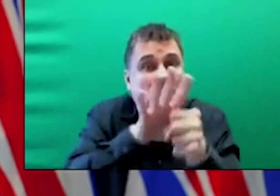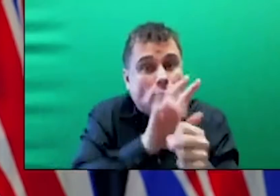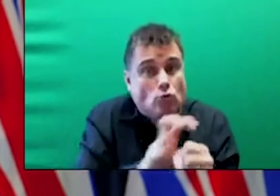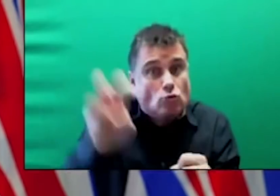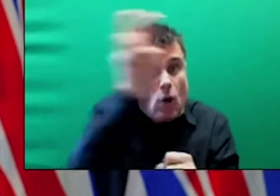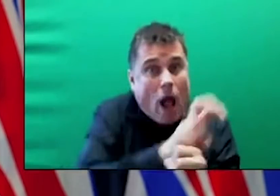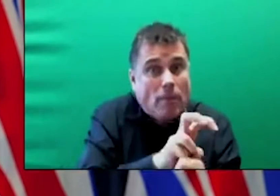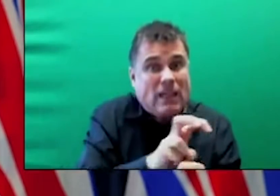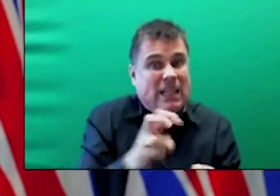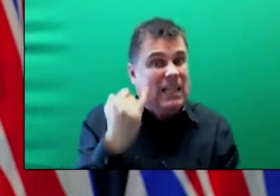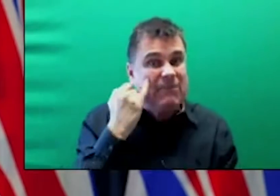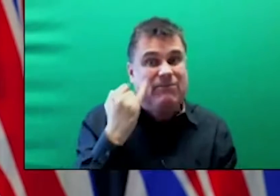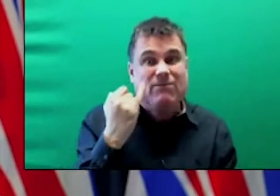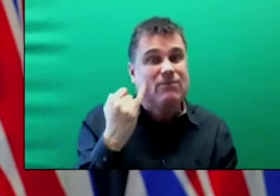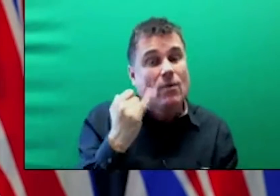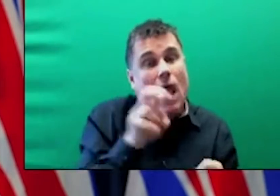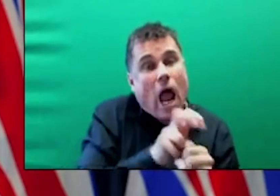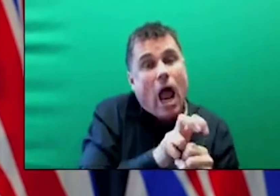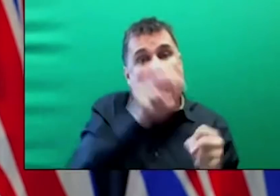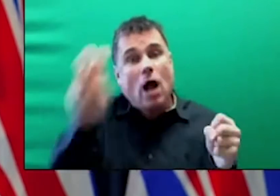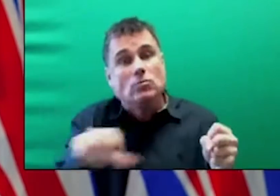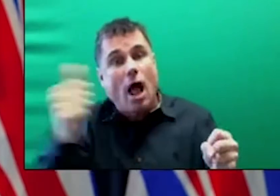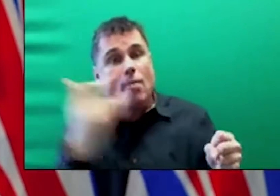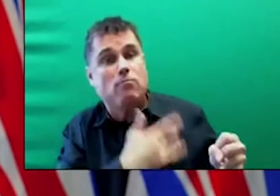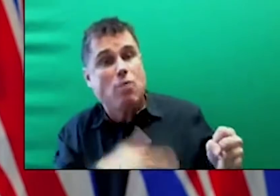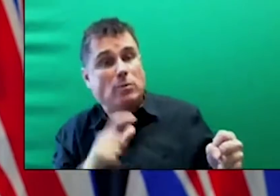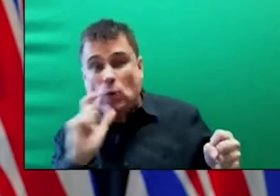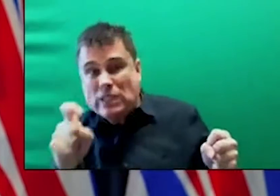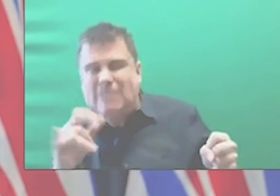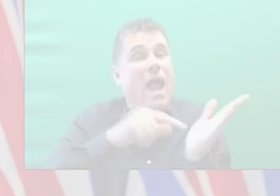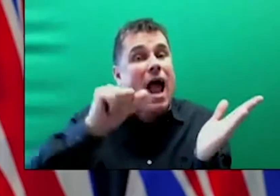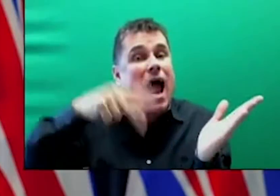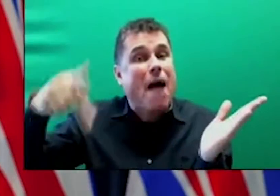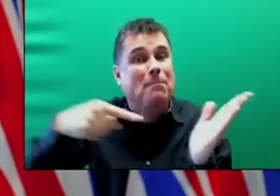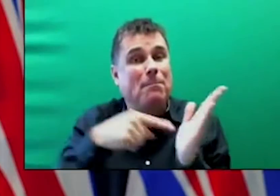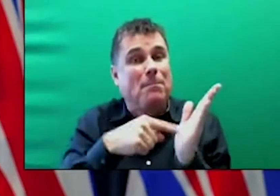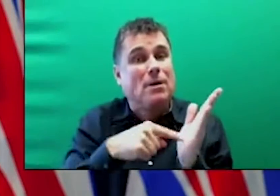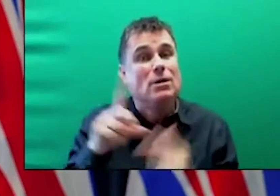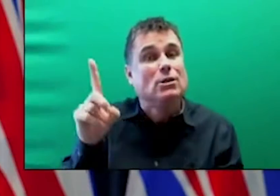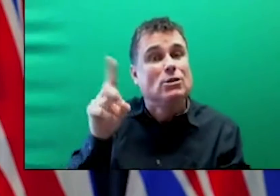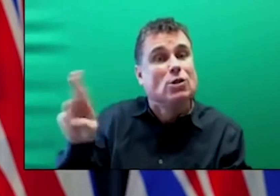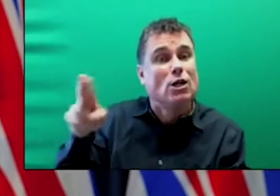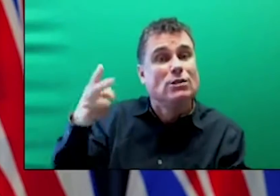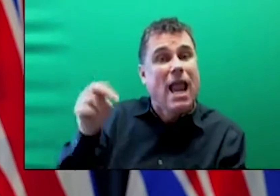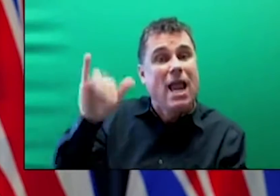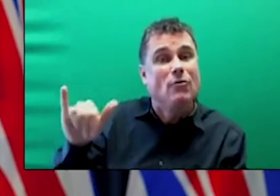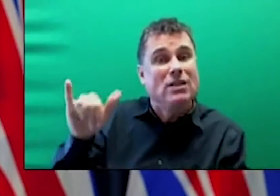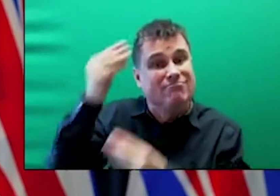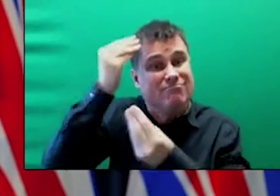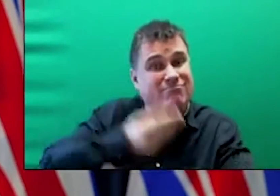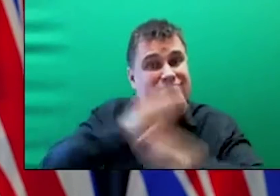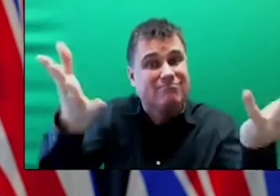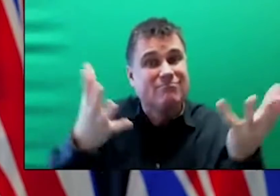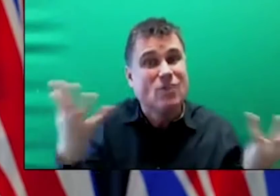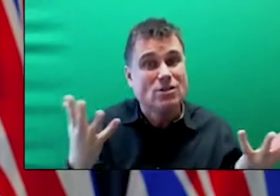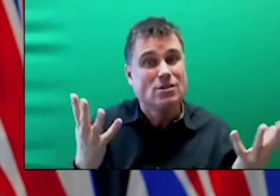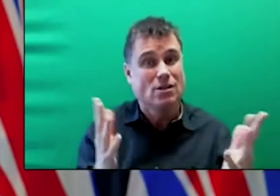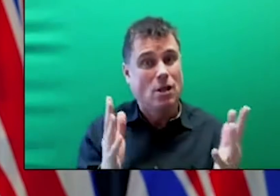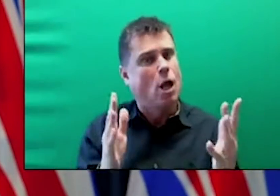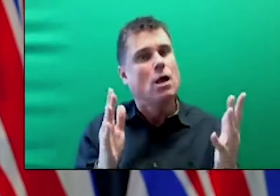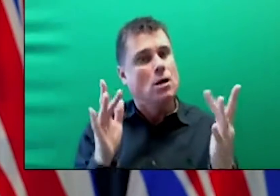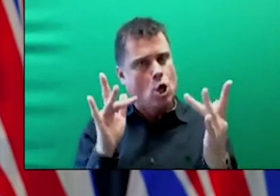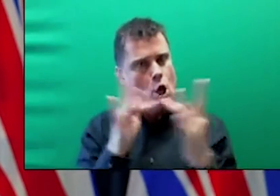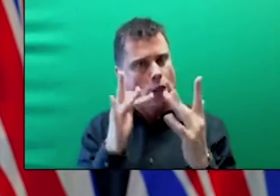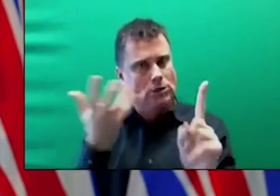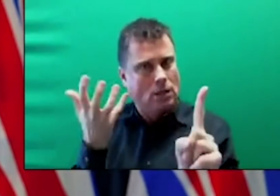internationally, BC stands ready to work with the federal government to implement them here in BC. Hi, yes, Premier, you mentioned you think there are too many ways to get